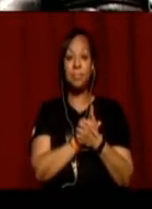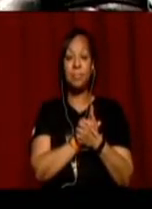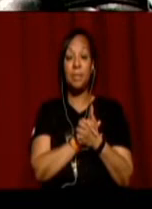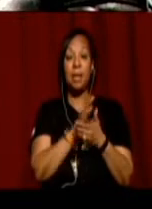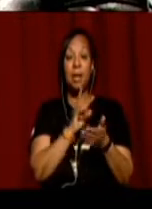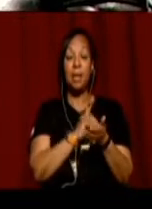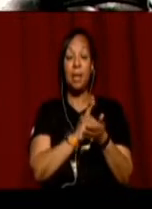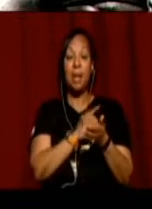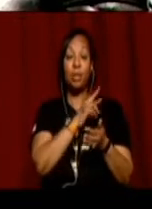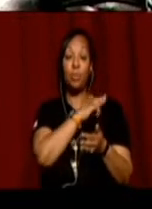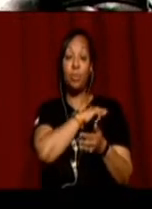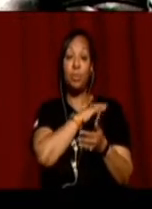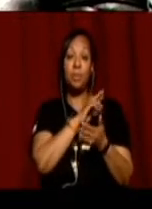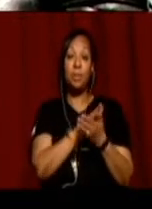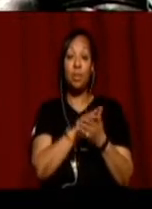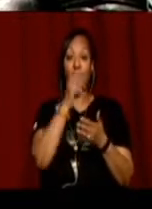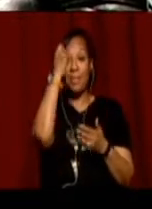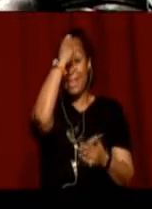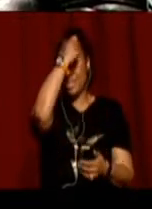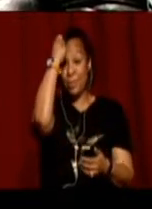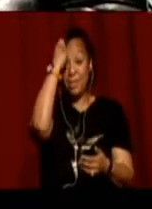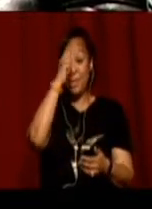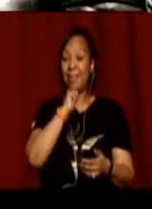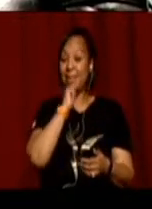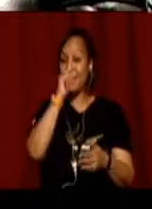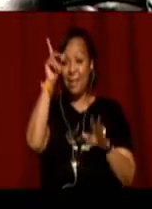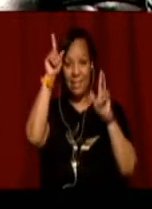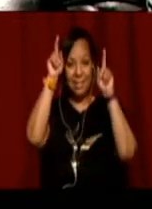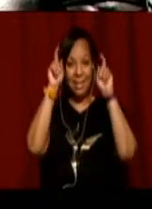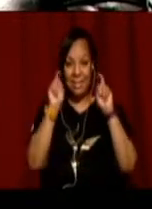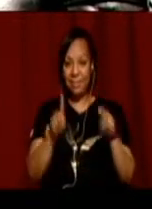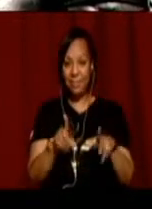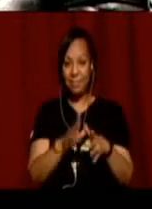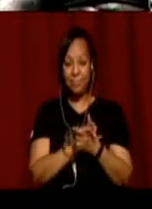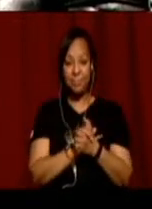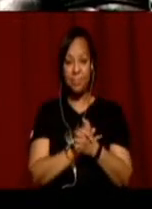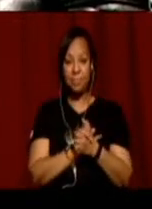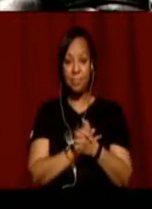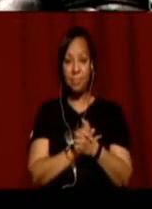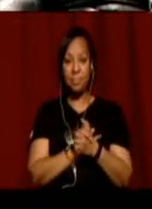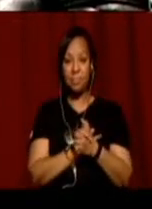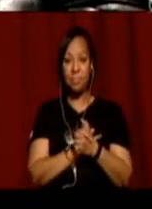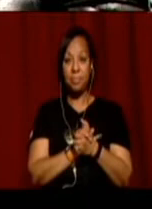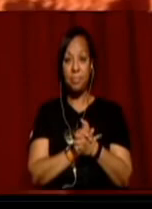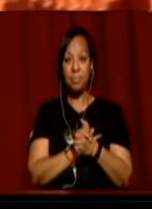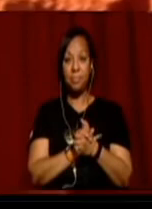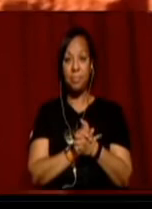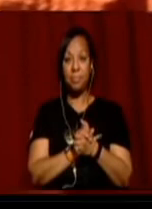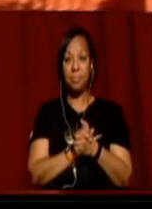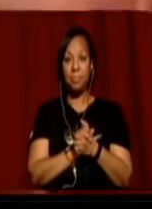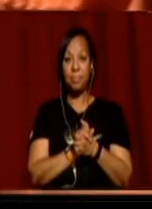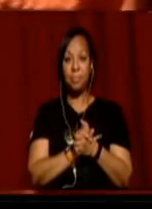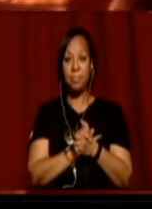Dr. Rubin, do you want to? So that's screening. That's not testing, right? Temperature testing. Go ahead, Dr. Rubin.